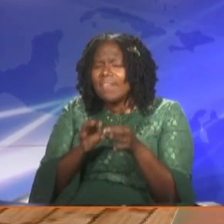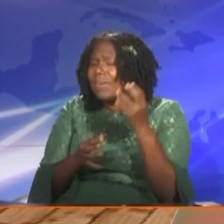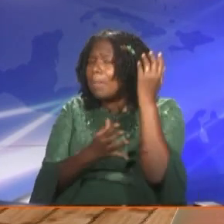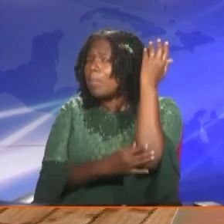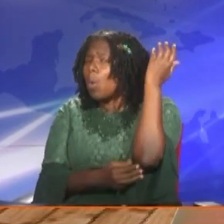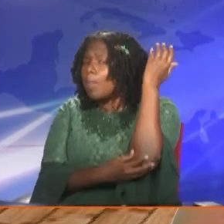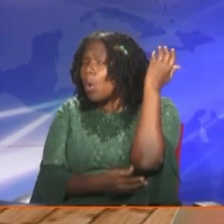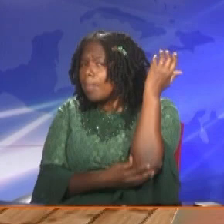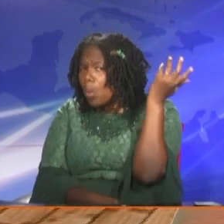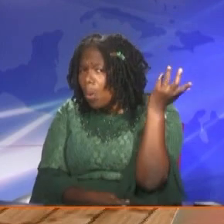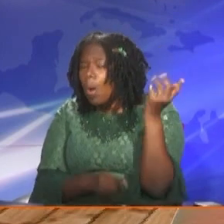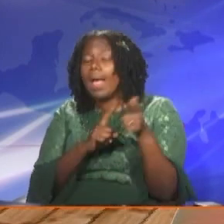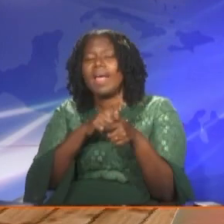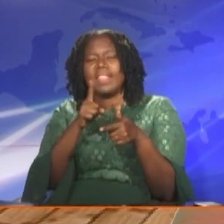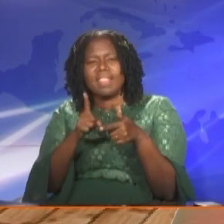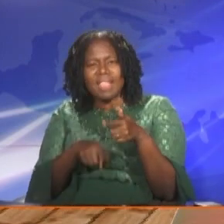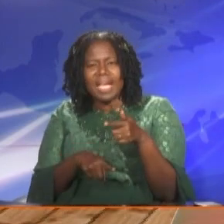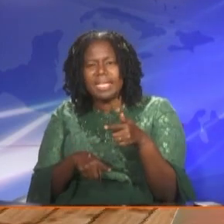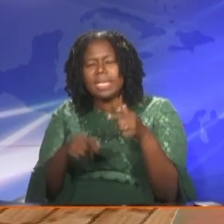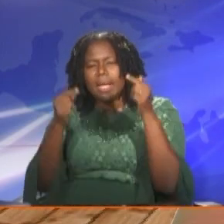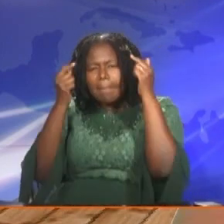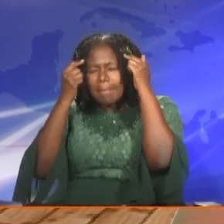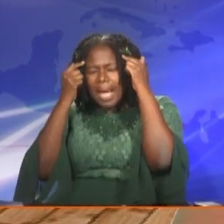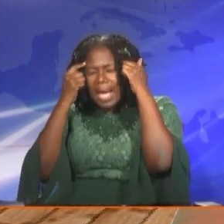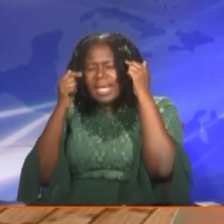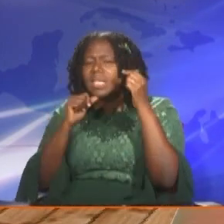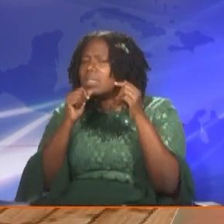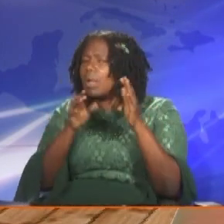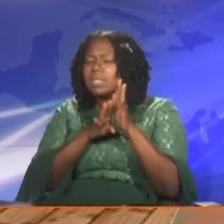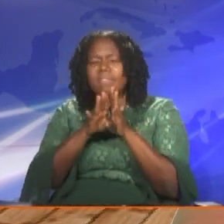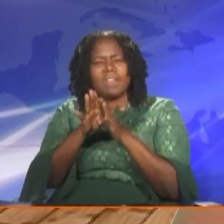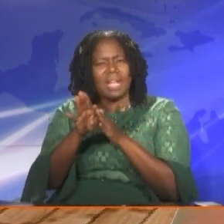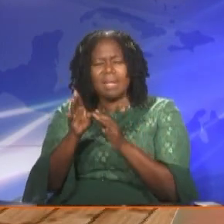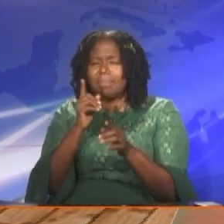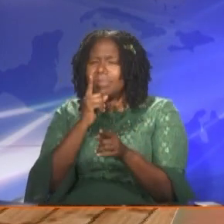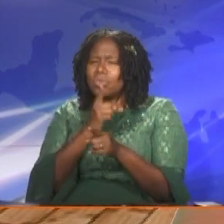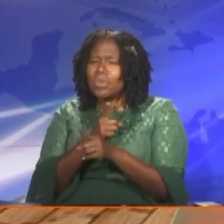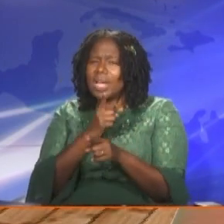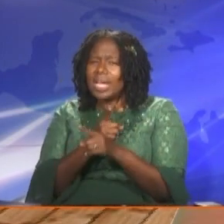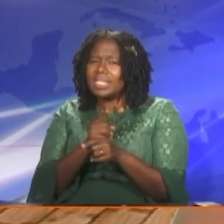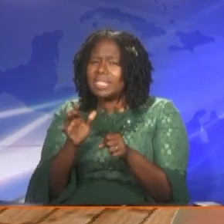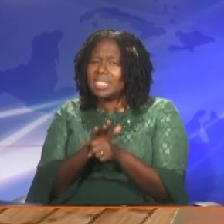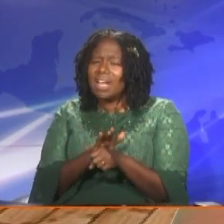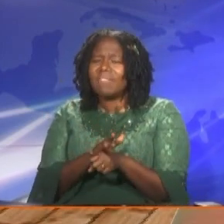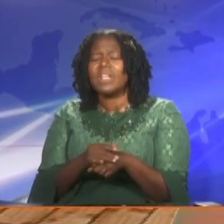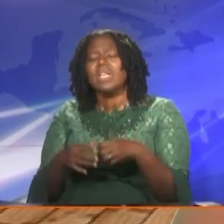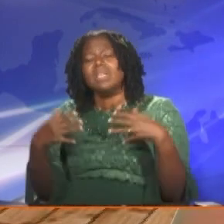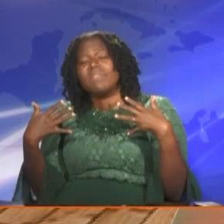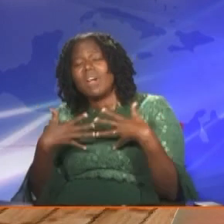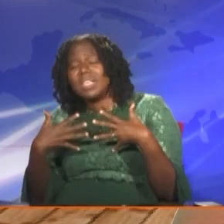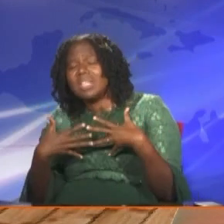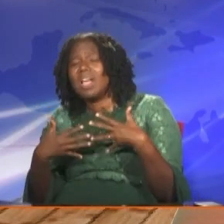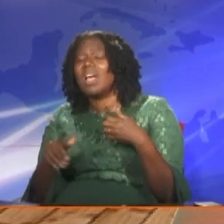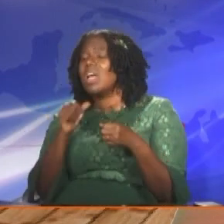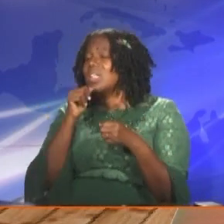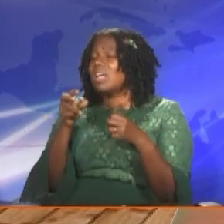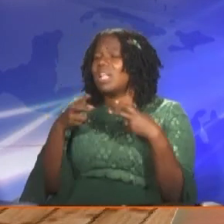nourishment. Because of nourishment, because of health issues, right? Because of safety and security issues,